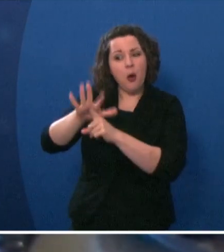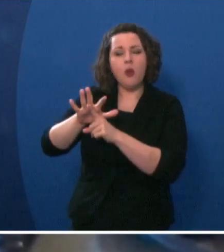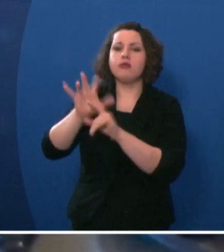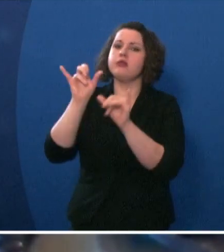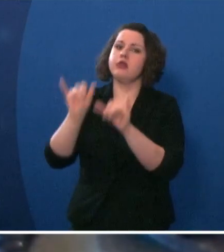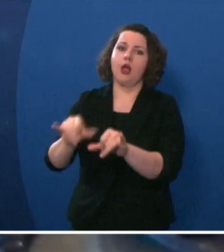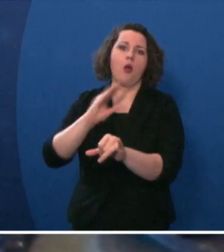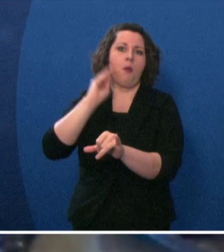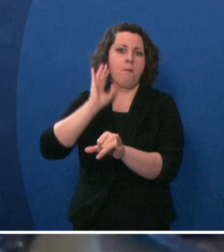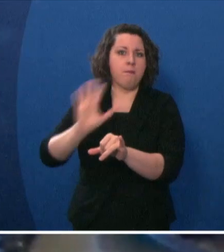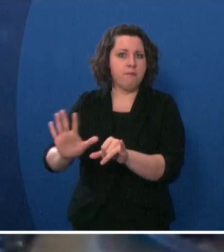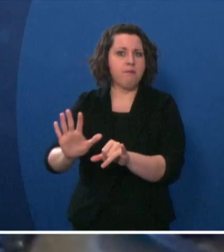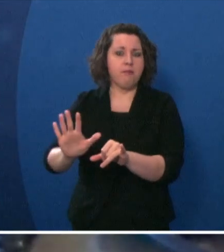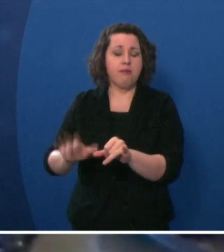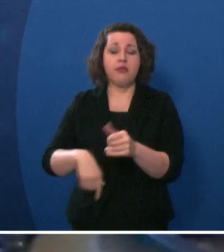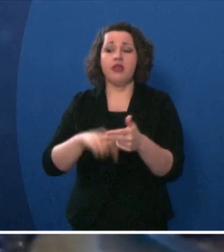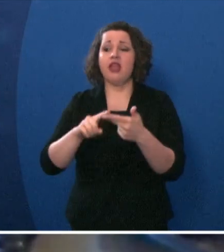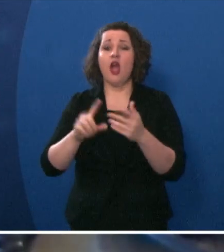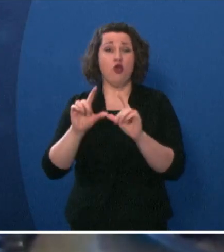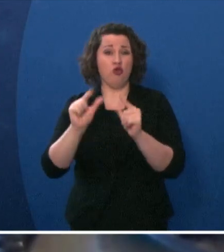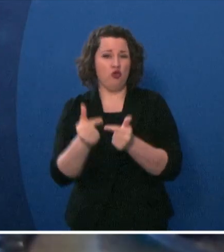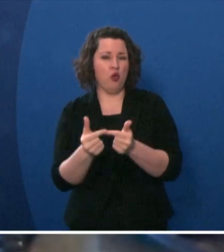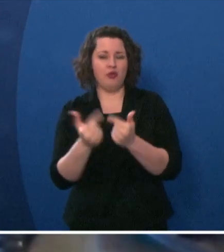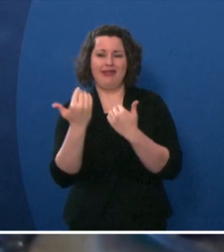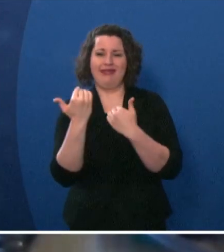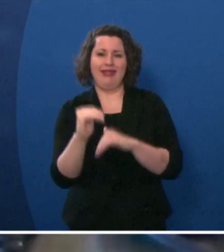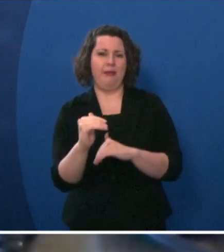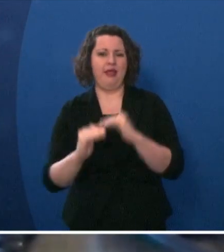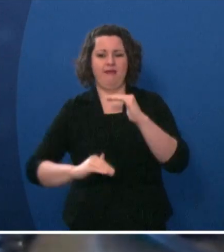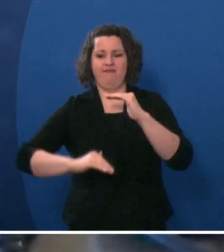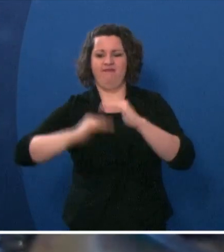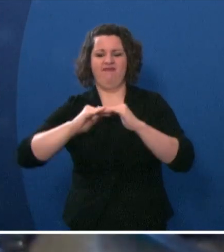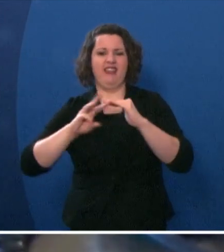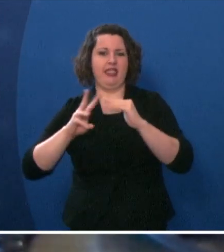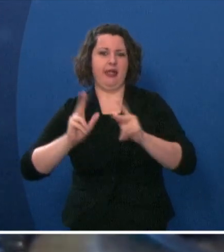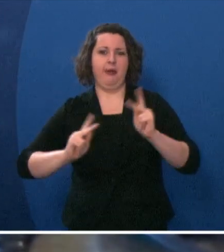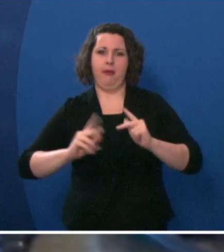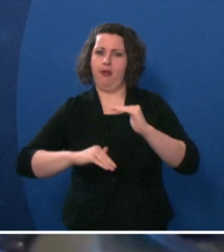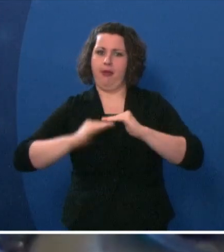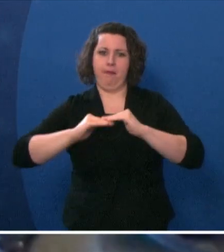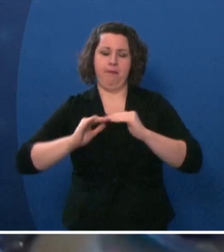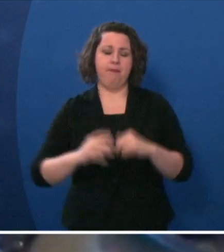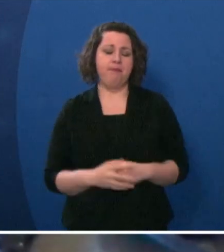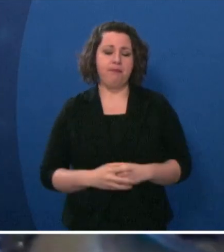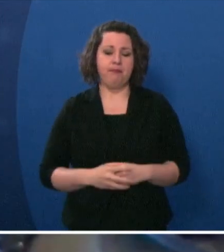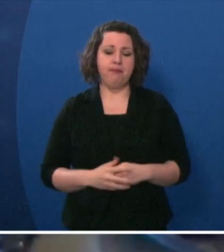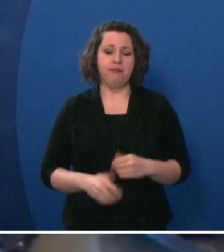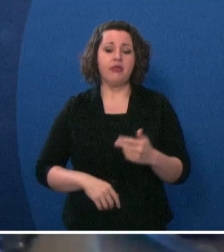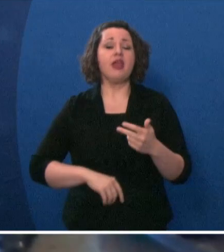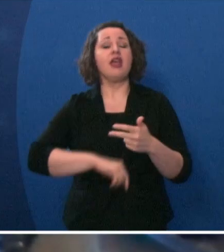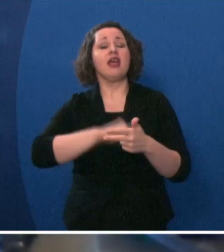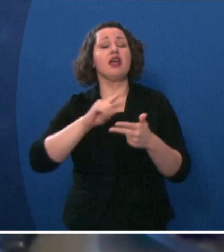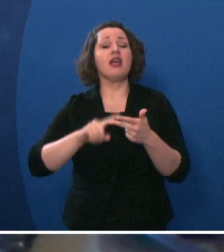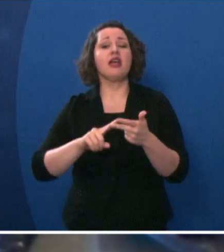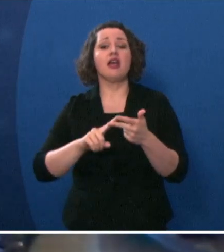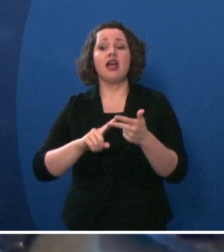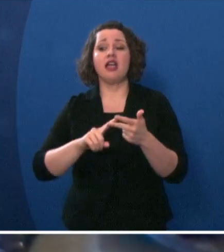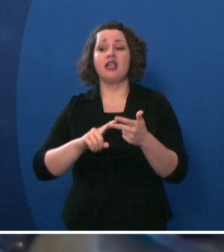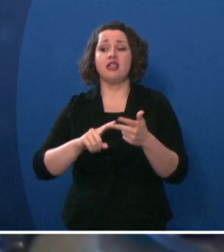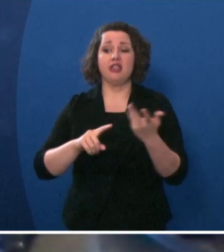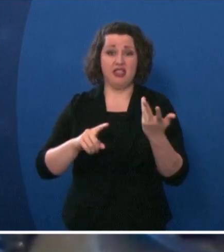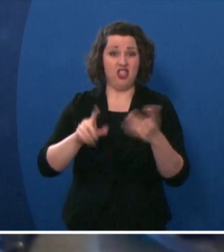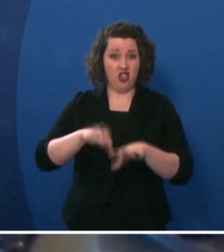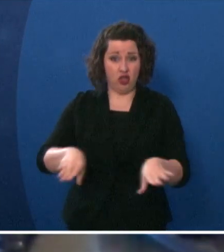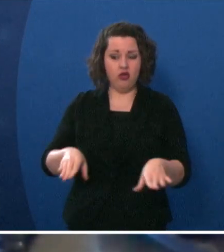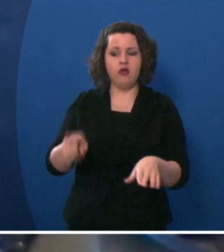COVID-19. Limit groups to a maximum of 6 people. Accompany and closely supervise